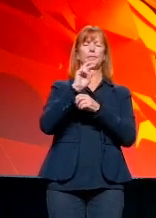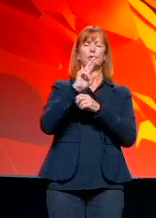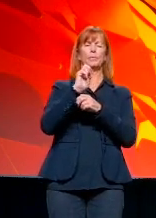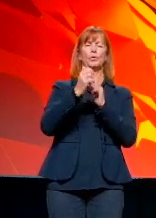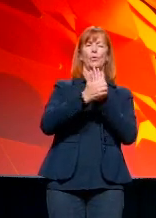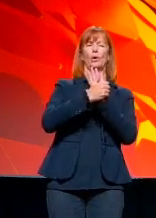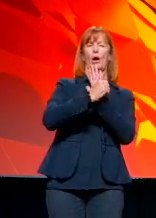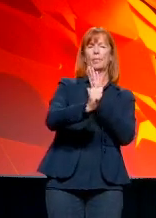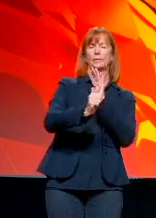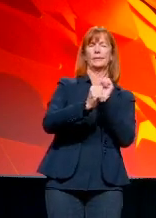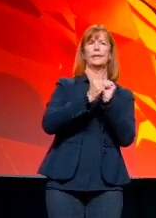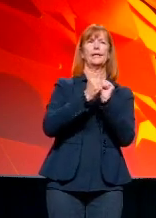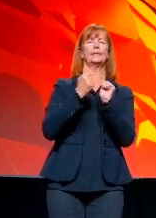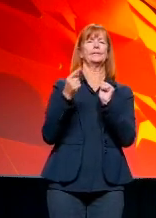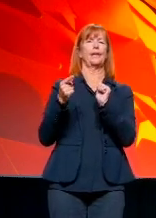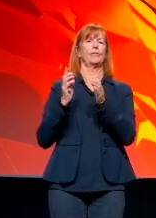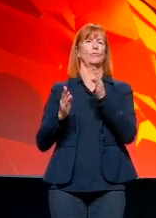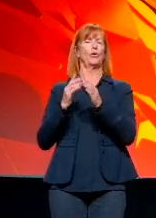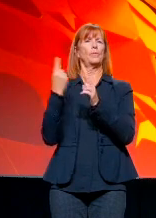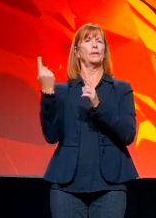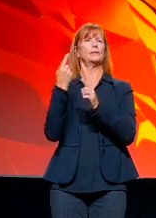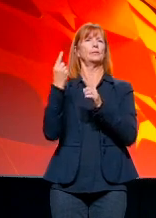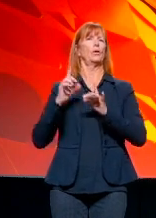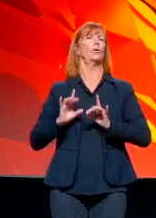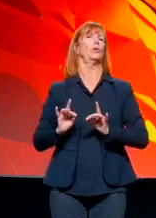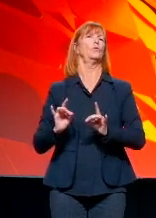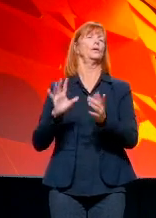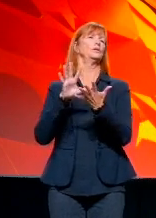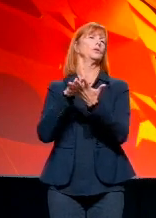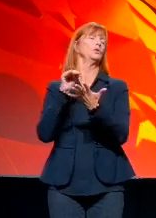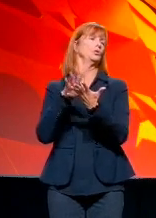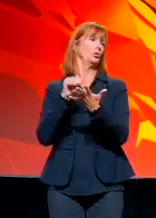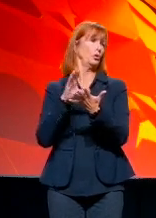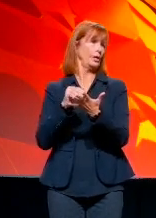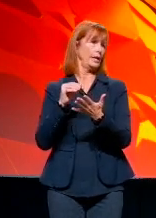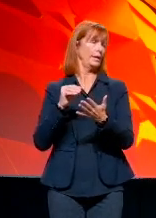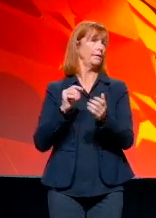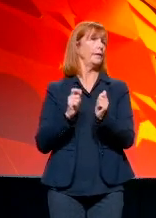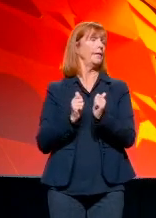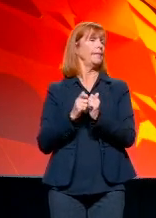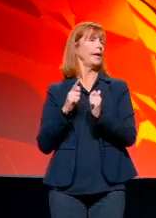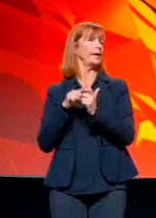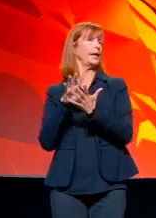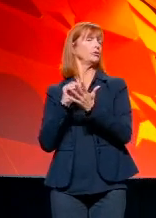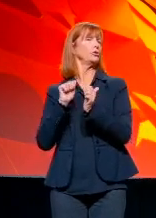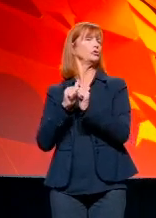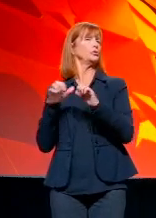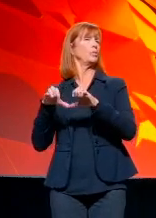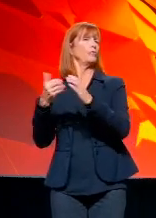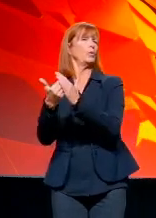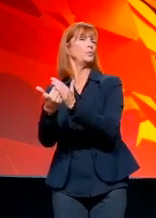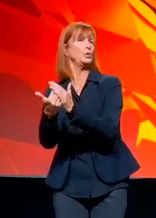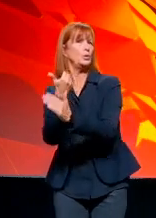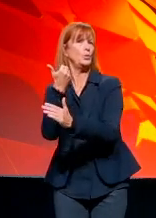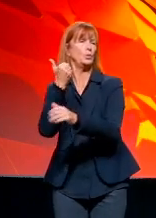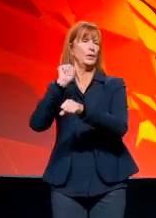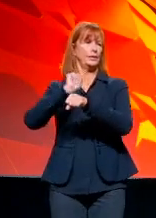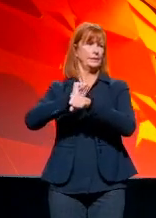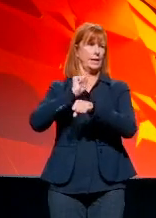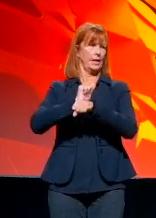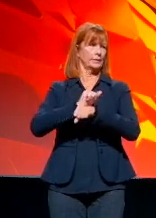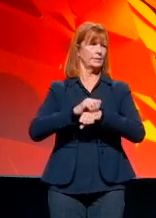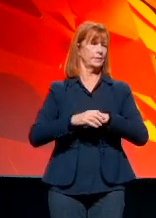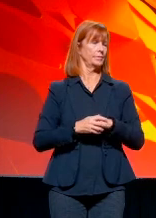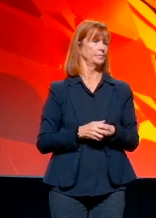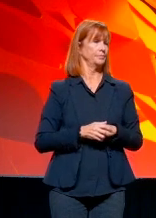to acquire deep expertise in new domains to learn how to learn to perform new tasks. So on our